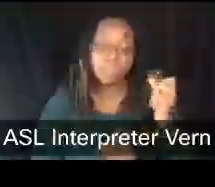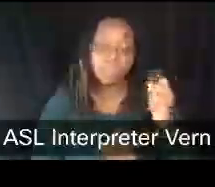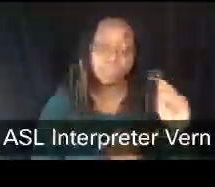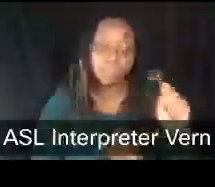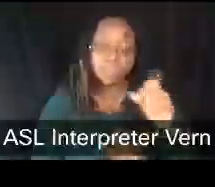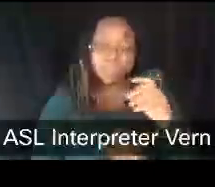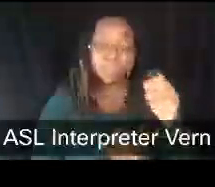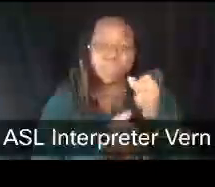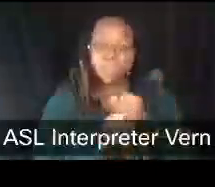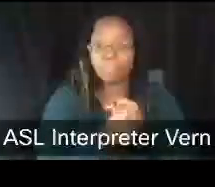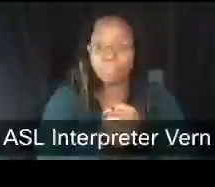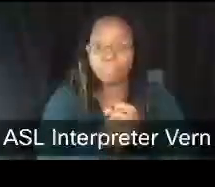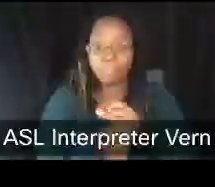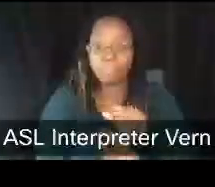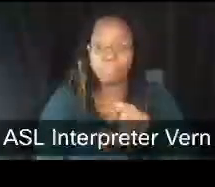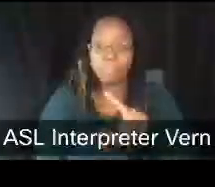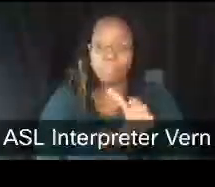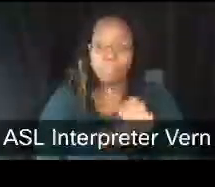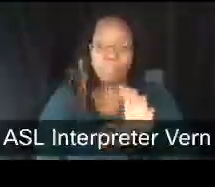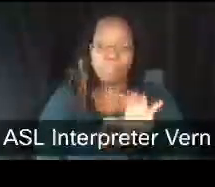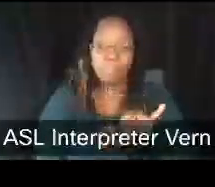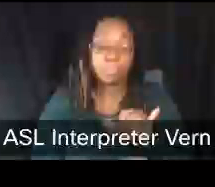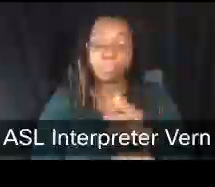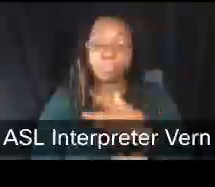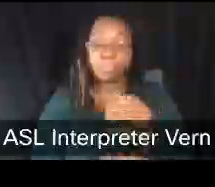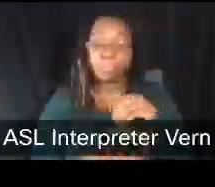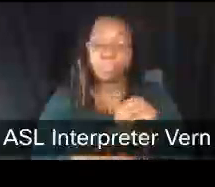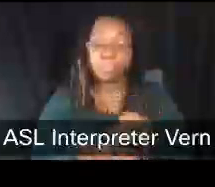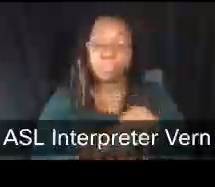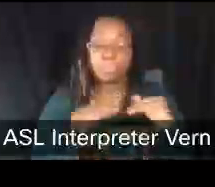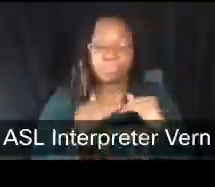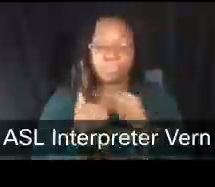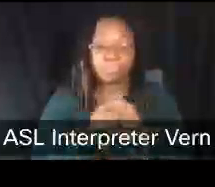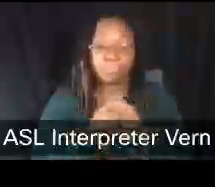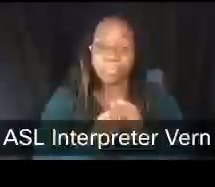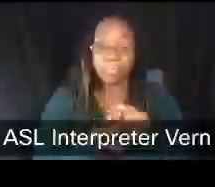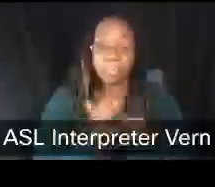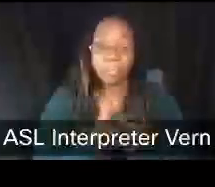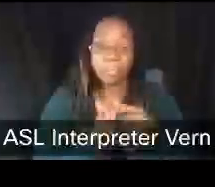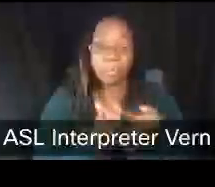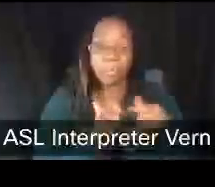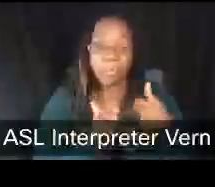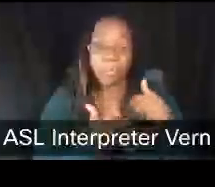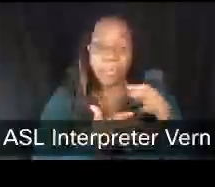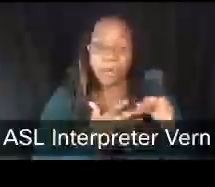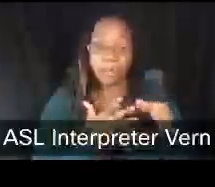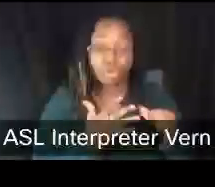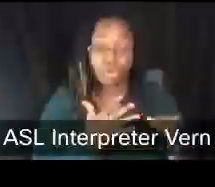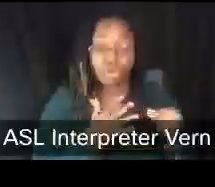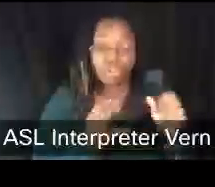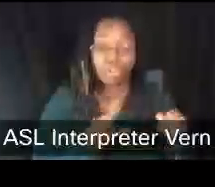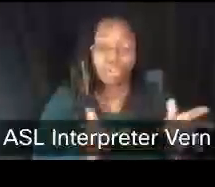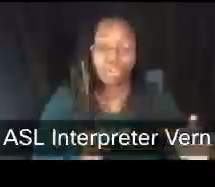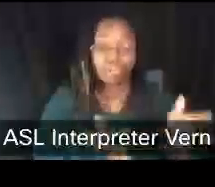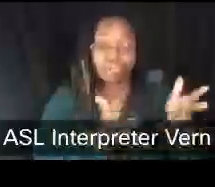advocacy. And so incorporating peer support can add options for survivors to support each other And it doesn't